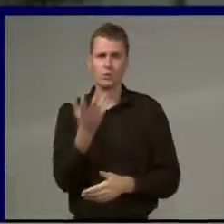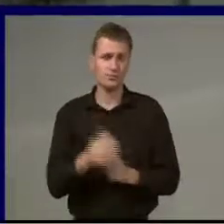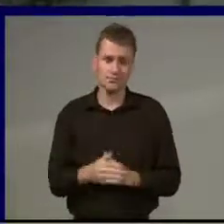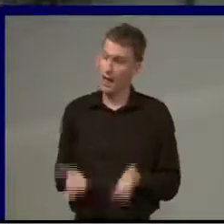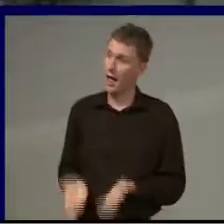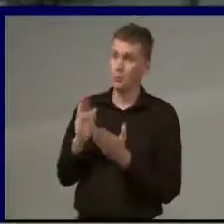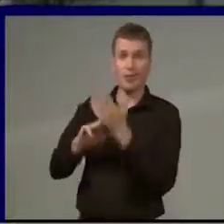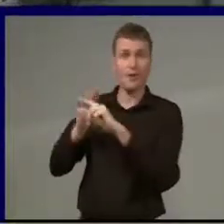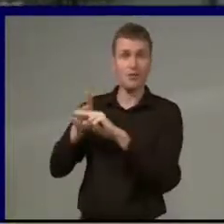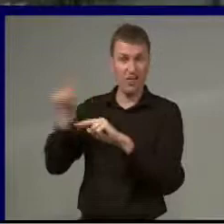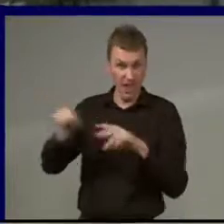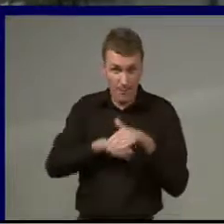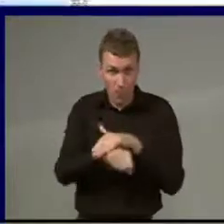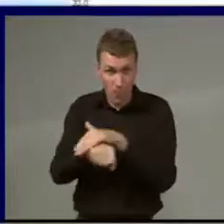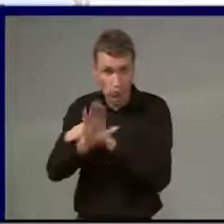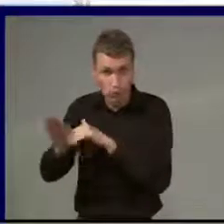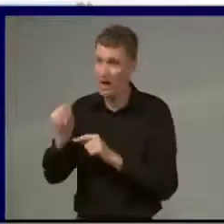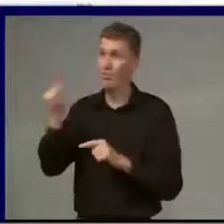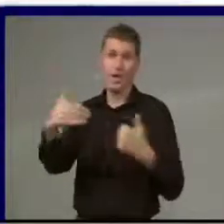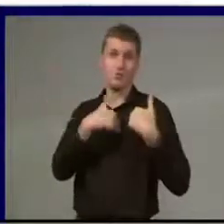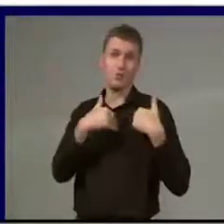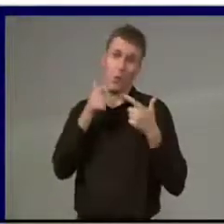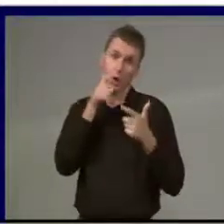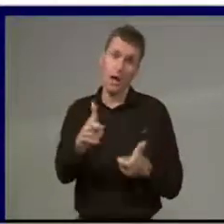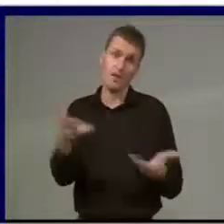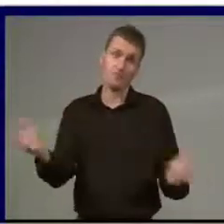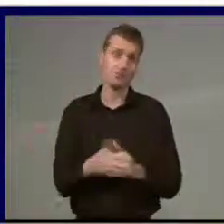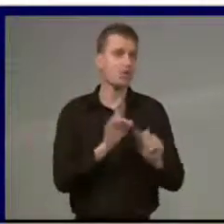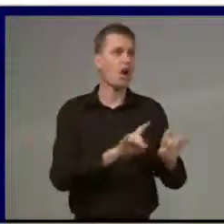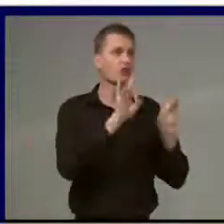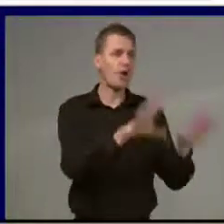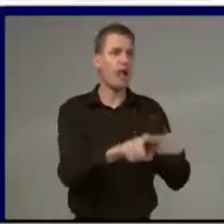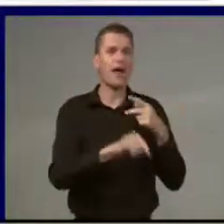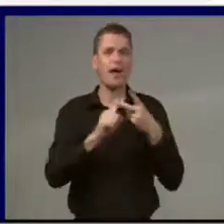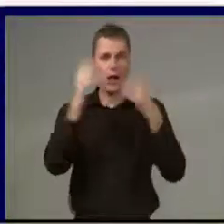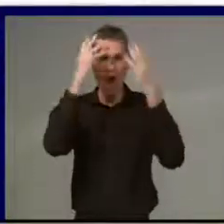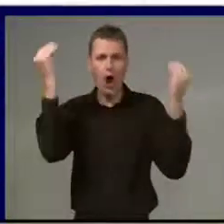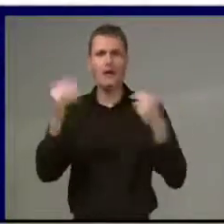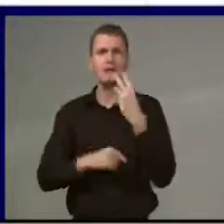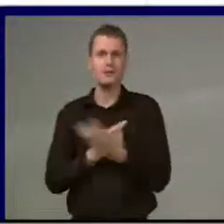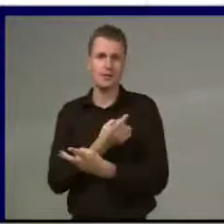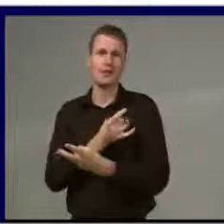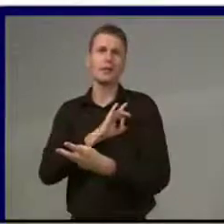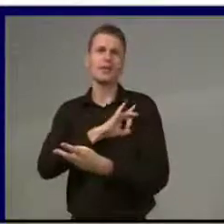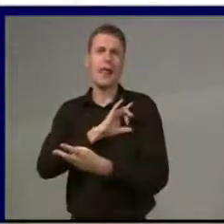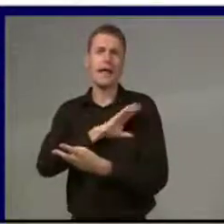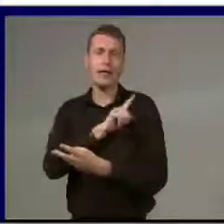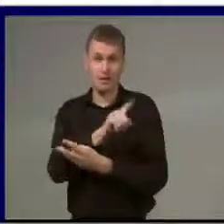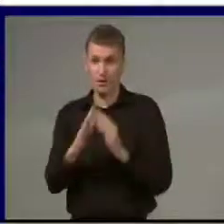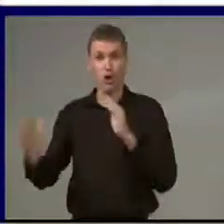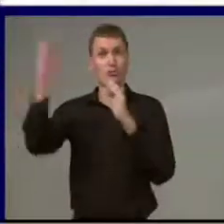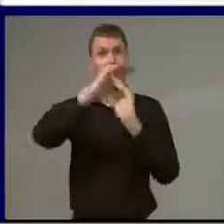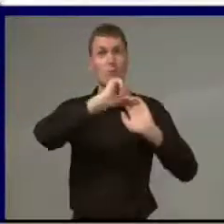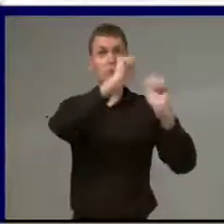they have children, they've got to look after them. Australia, Poland and Chile top the list of countries making the most progress in child